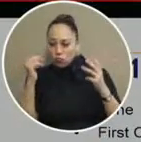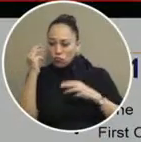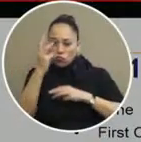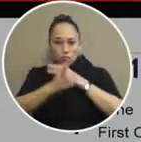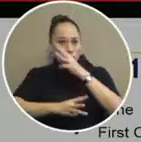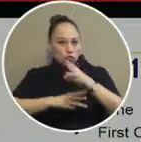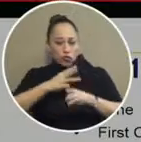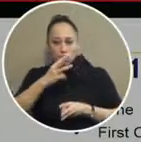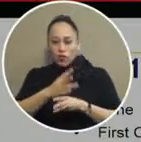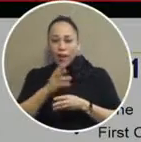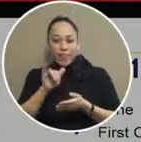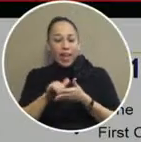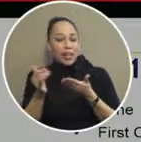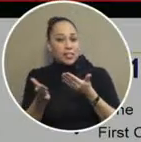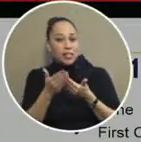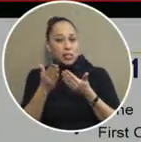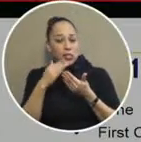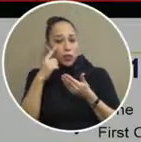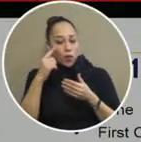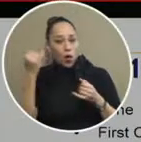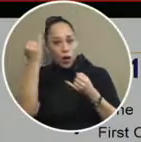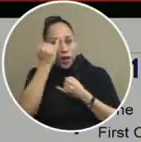extremely easy for infectious